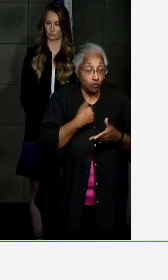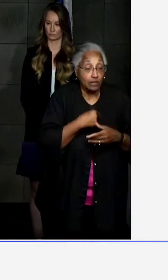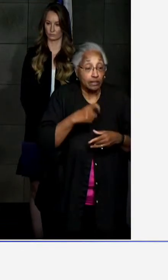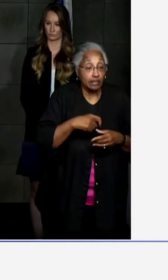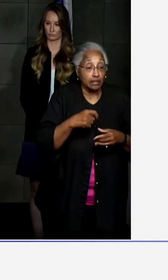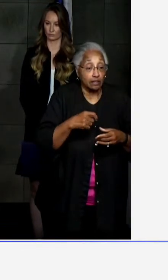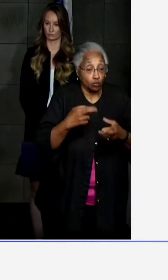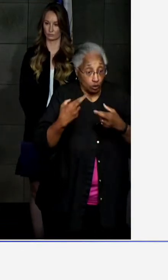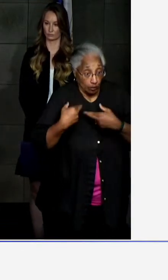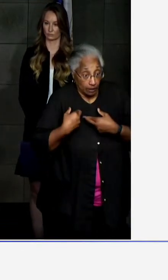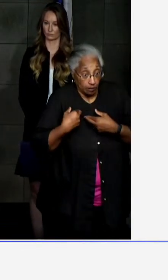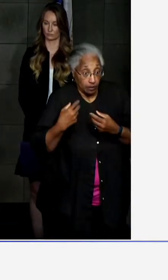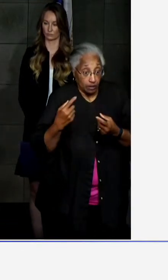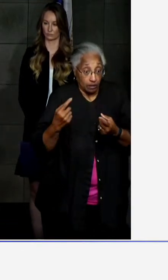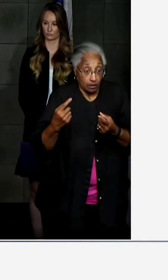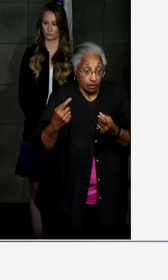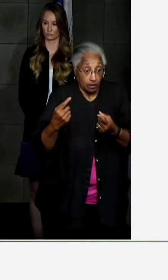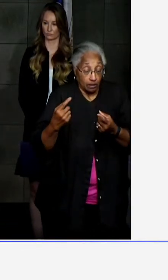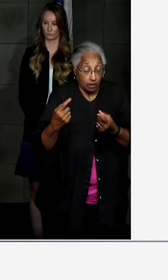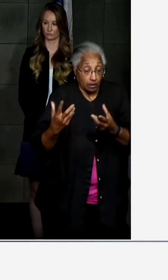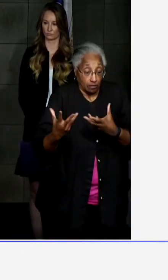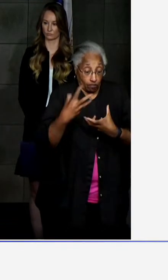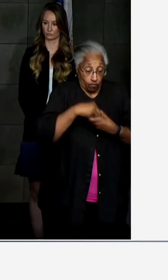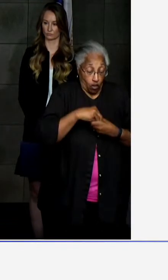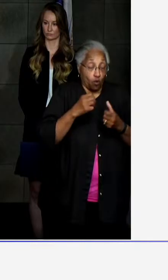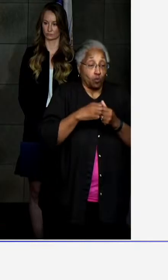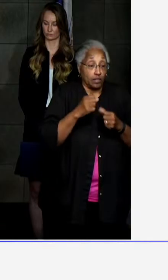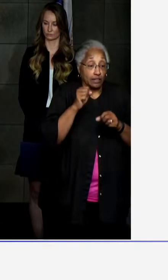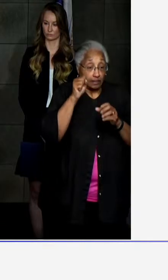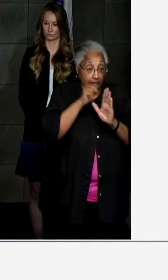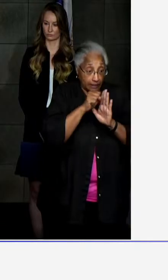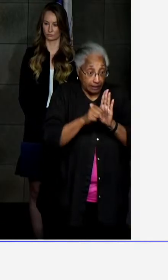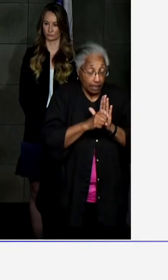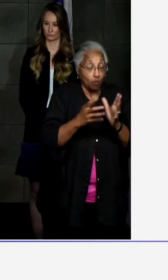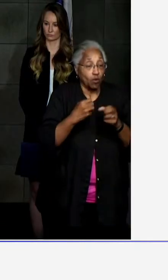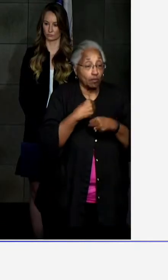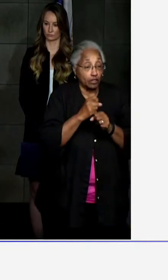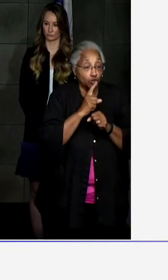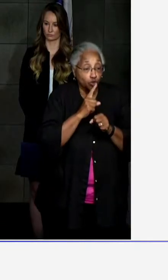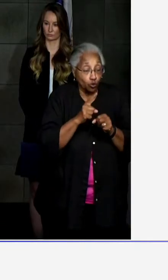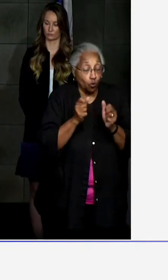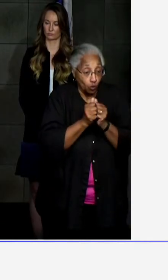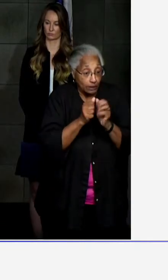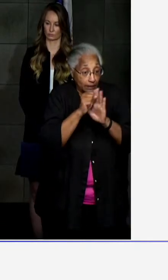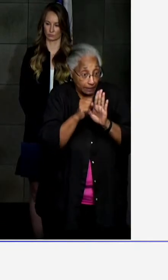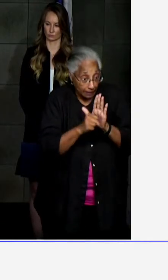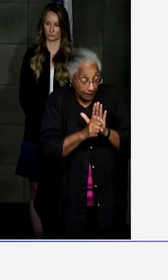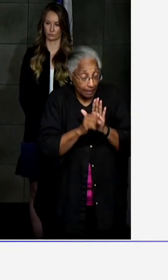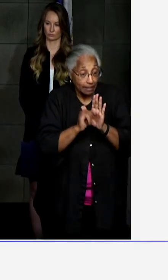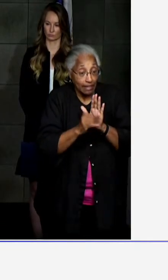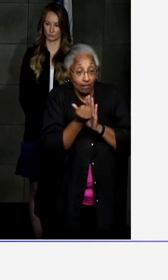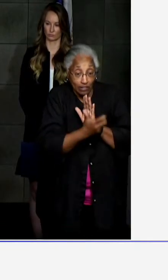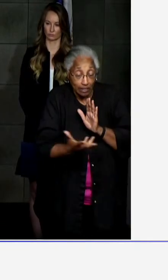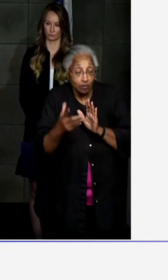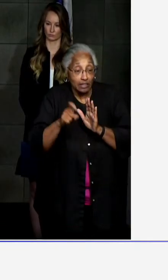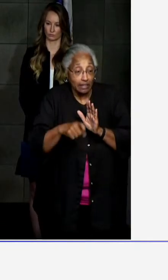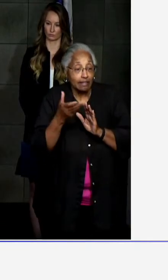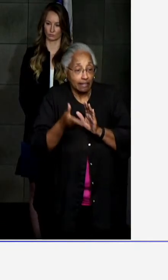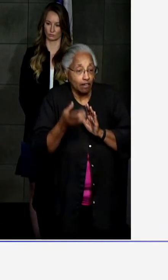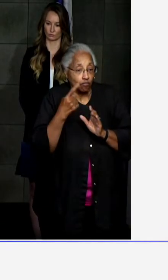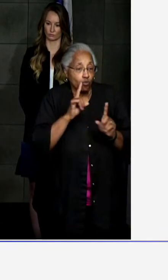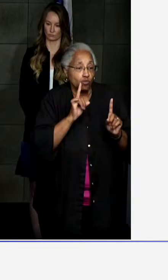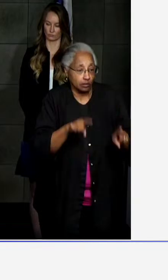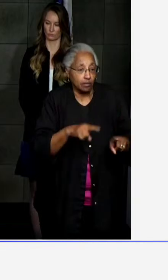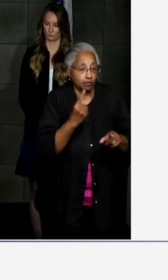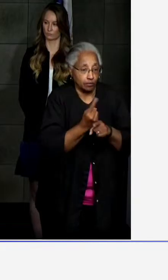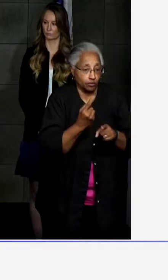state, I think the state and those of us in the state just want to make sure the resources are there, the skill, the experience is there for the response to be